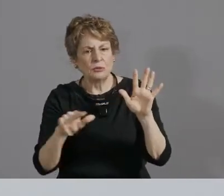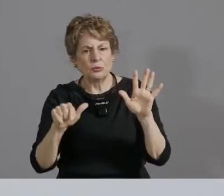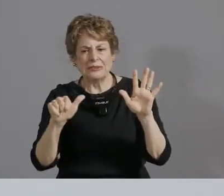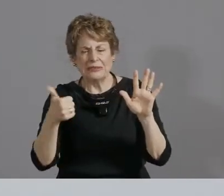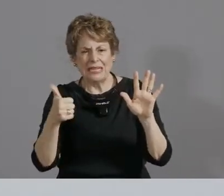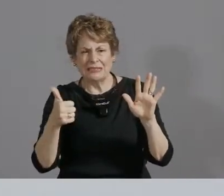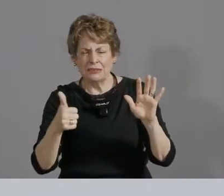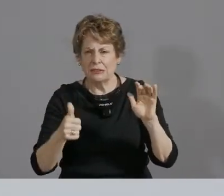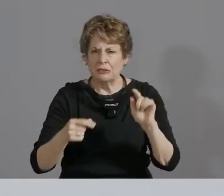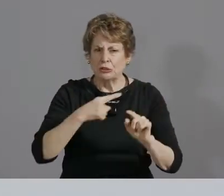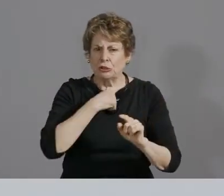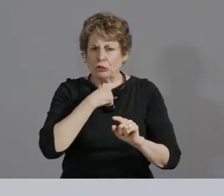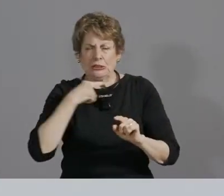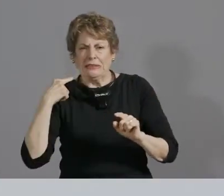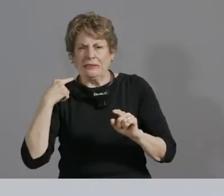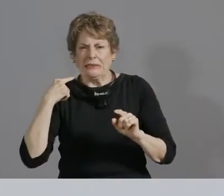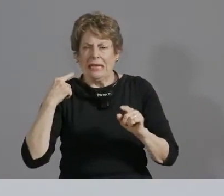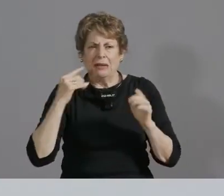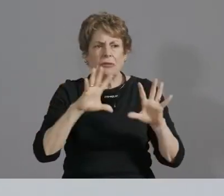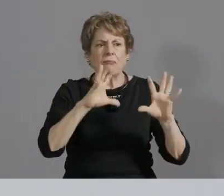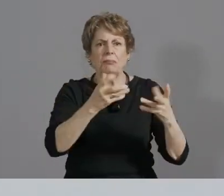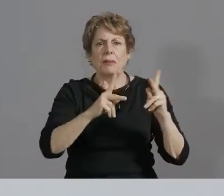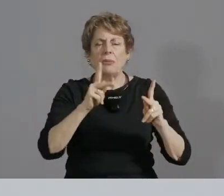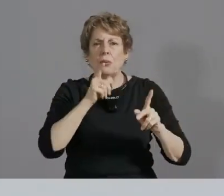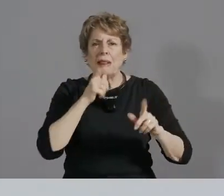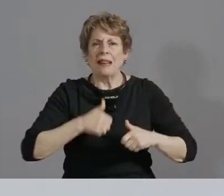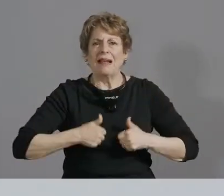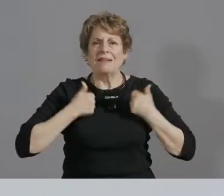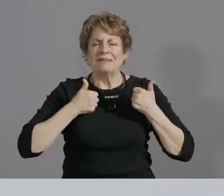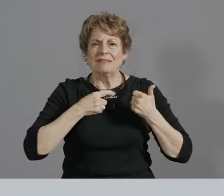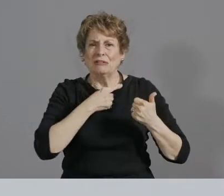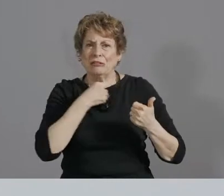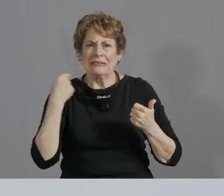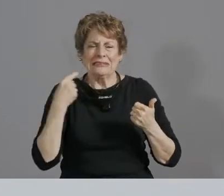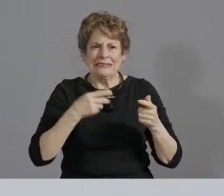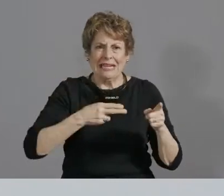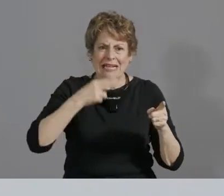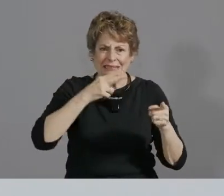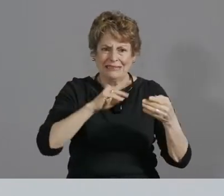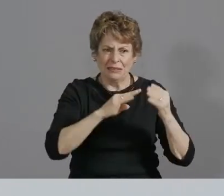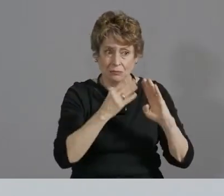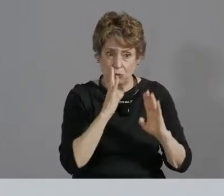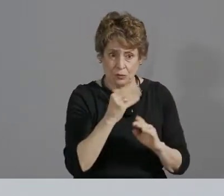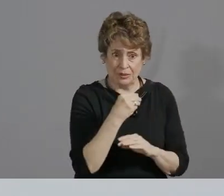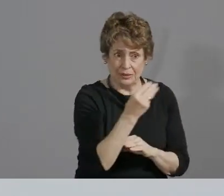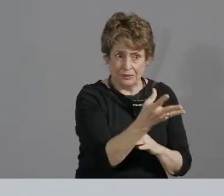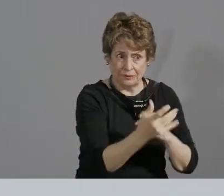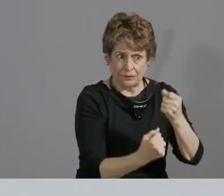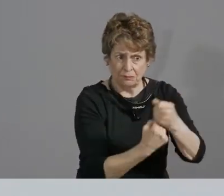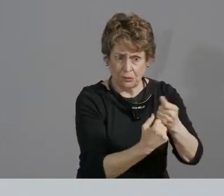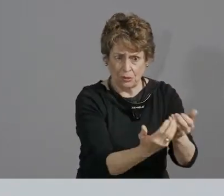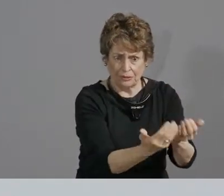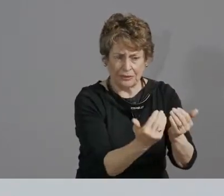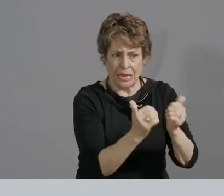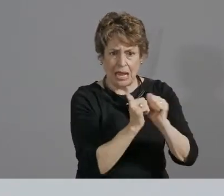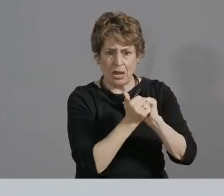support through financial, through staffing. We anticipate that will